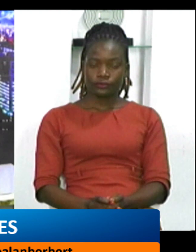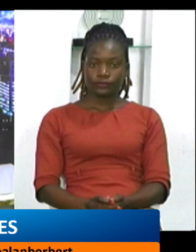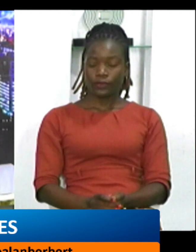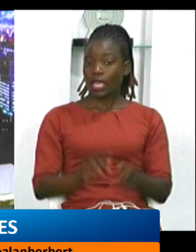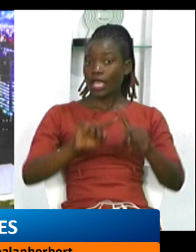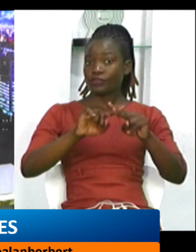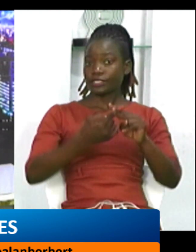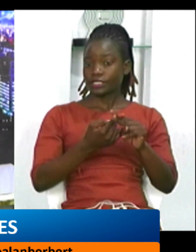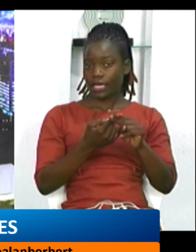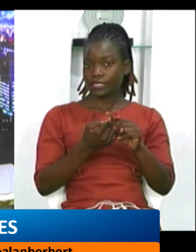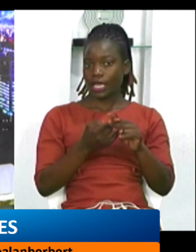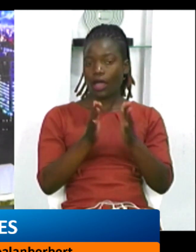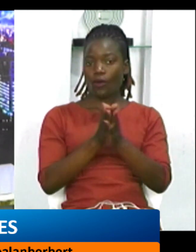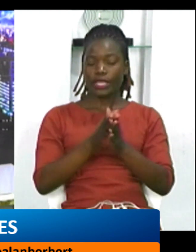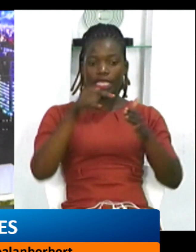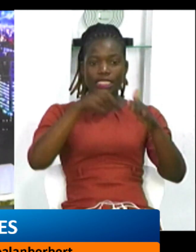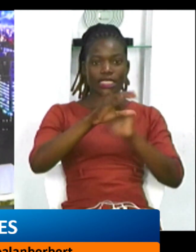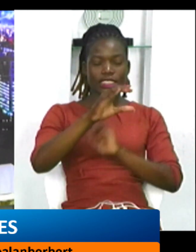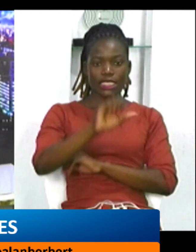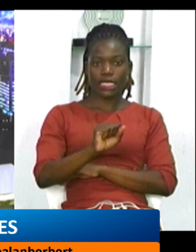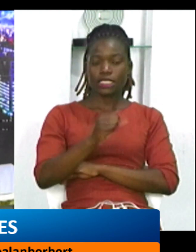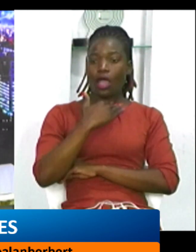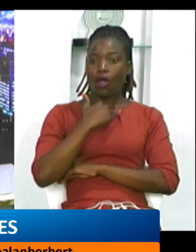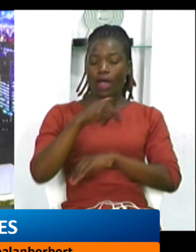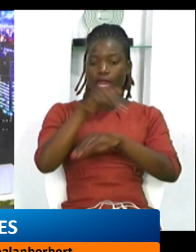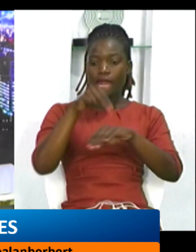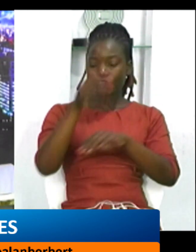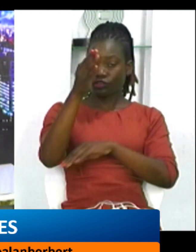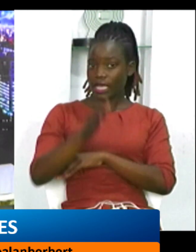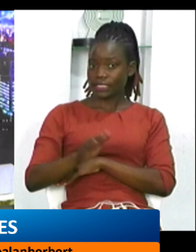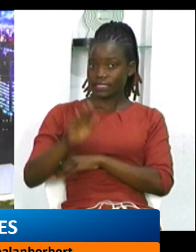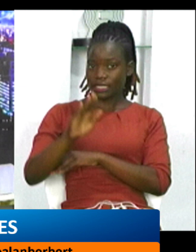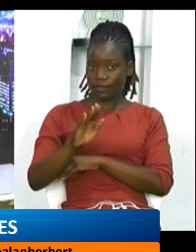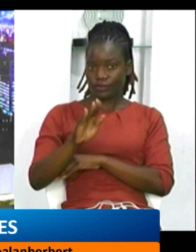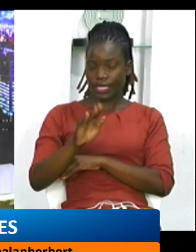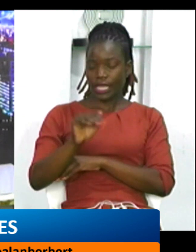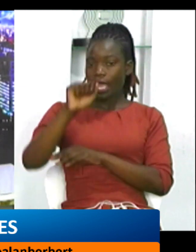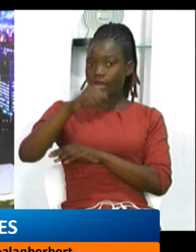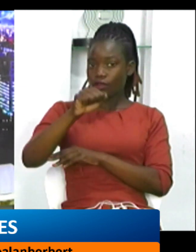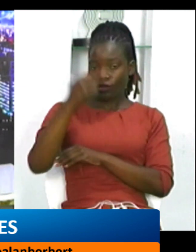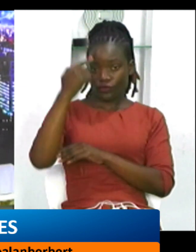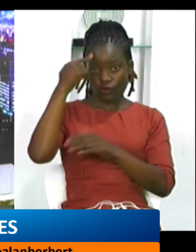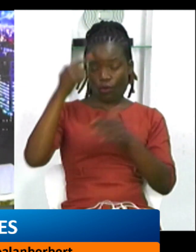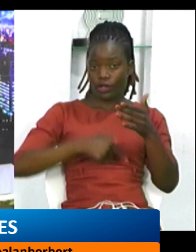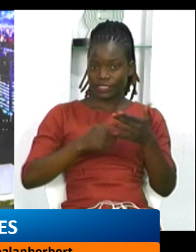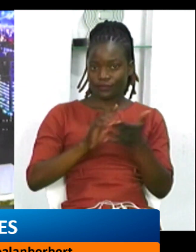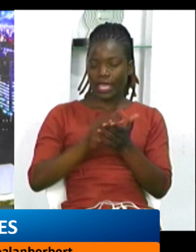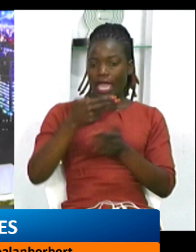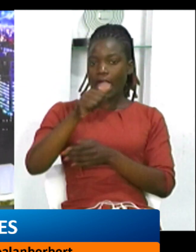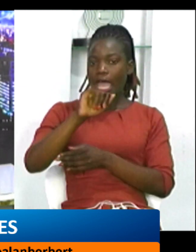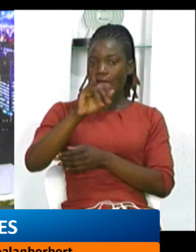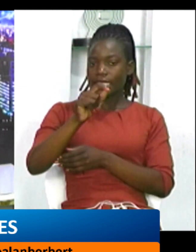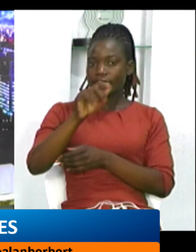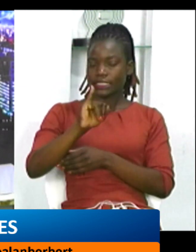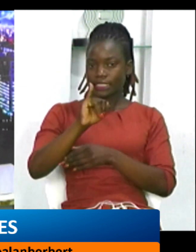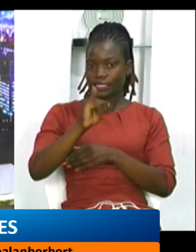And we started off with the Interior CS6 National Assembly node for Haiti deployment, and Interior